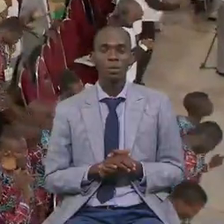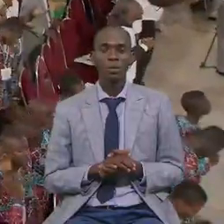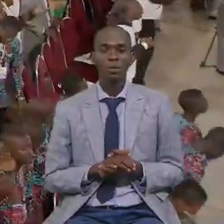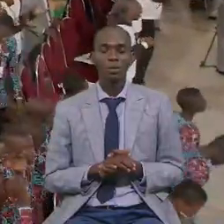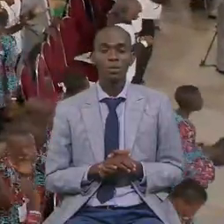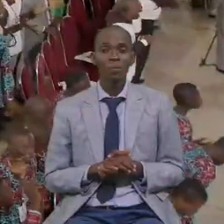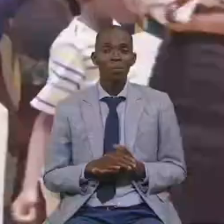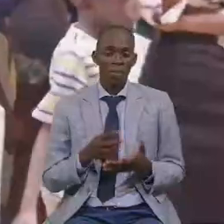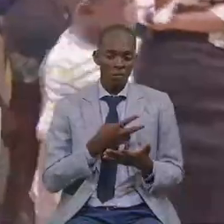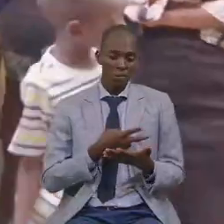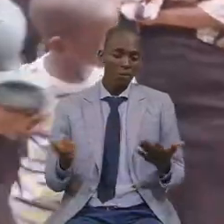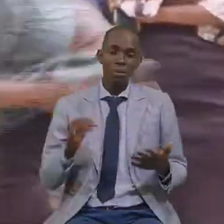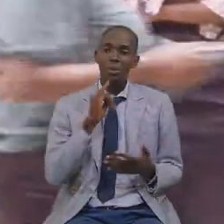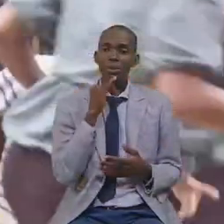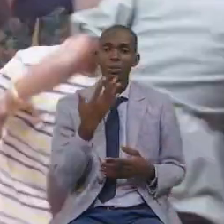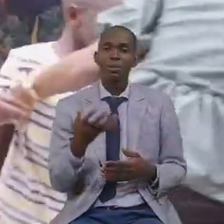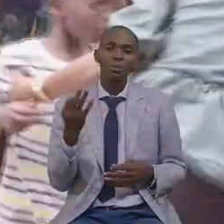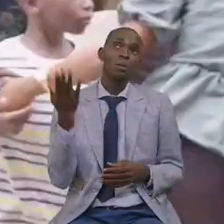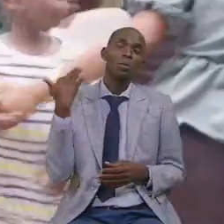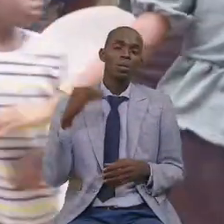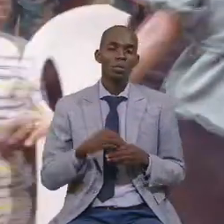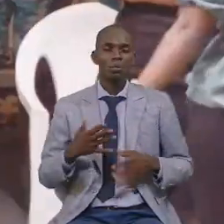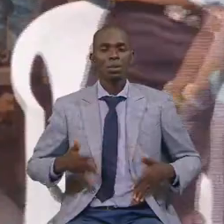Failure is of the past.